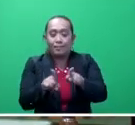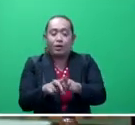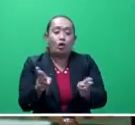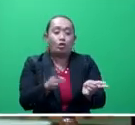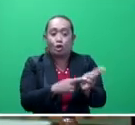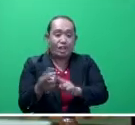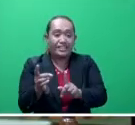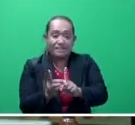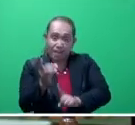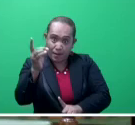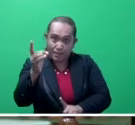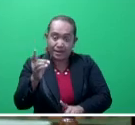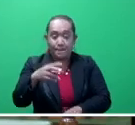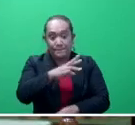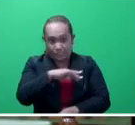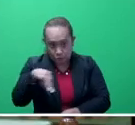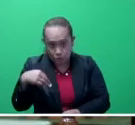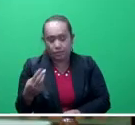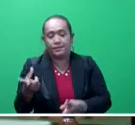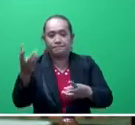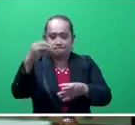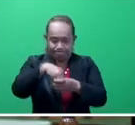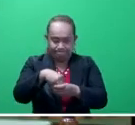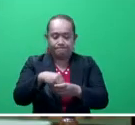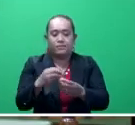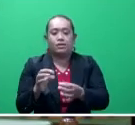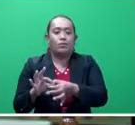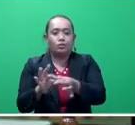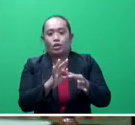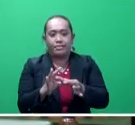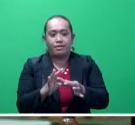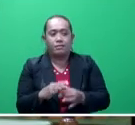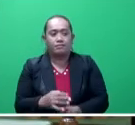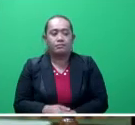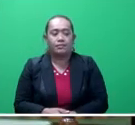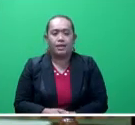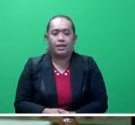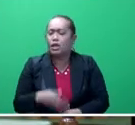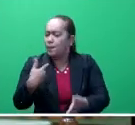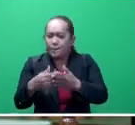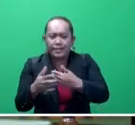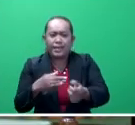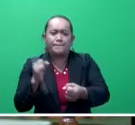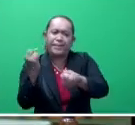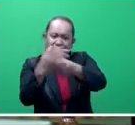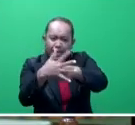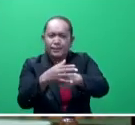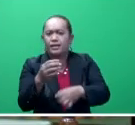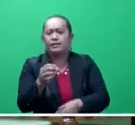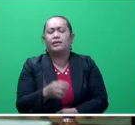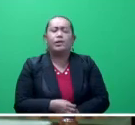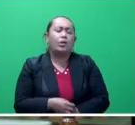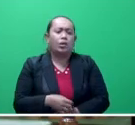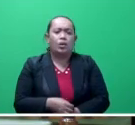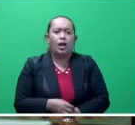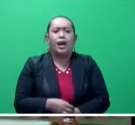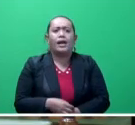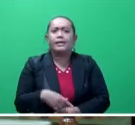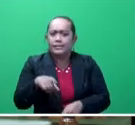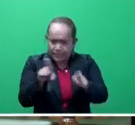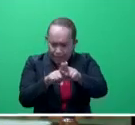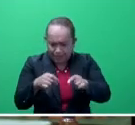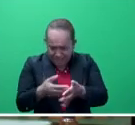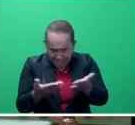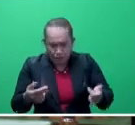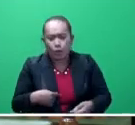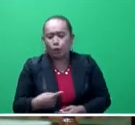that will be coordinating this particular project. Mr. Speaker, sir, pandemic or not, many Fijians still need to drive to a shop or travel to a COVID-safe place